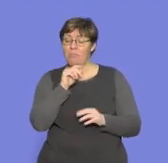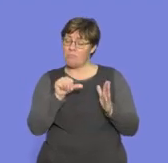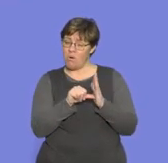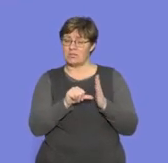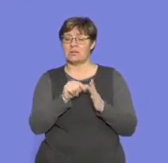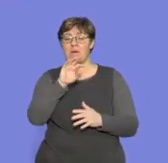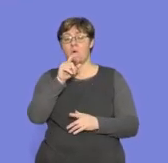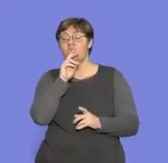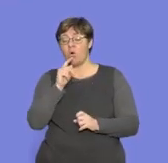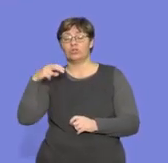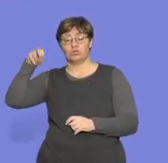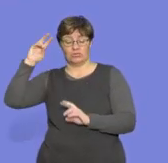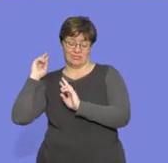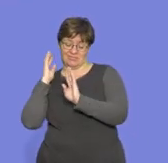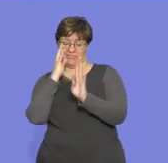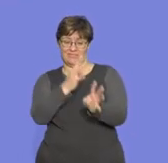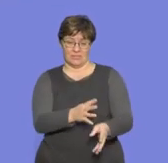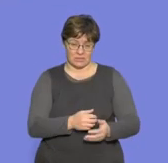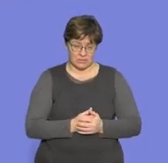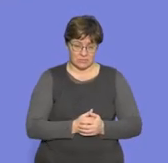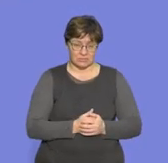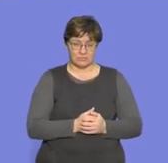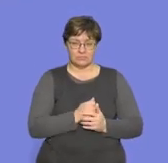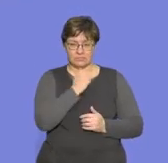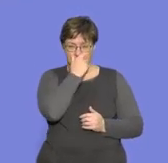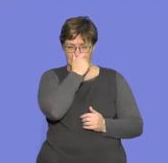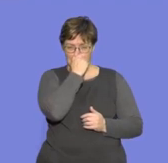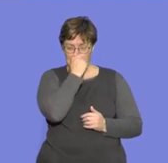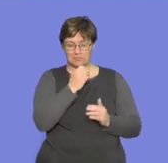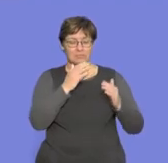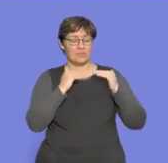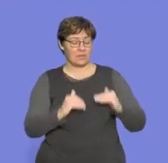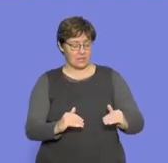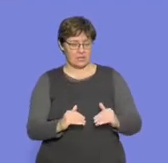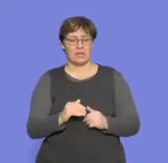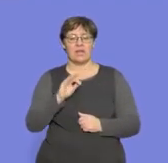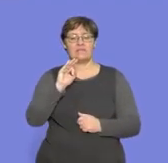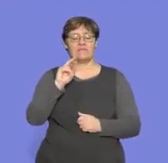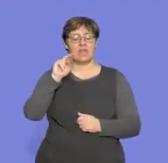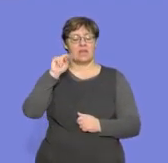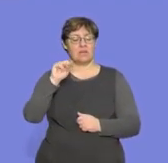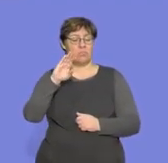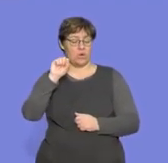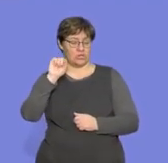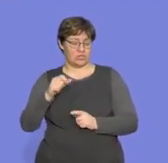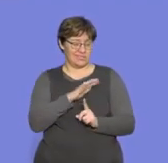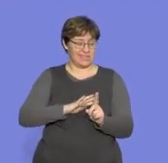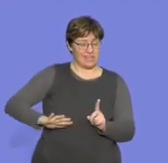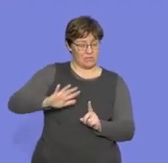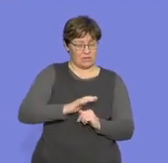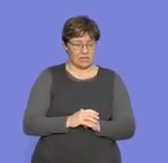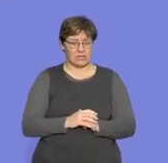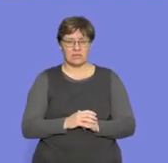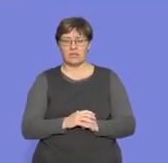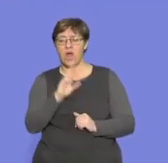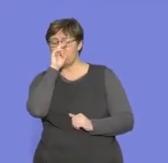from a tourist perspective. The next is the fynbos, and what is The unique next about the is fynbos the is often, fynbos, and what is remind the unique about learners the that fynbos is often it's regarded remind as the an